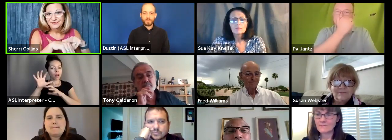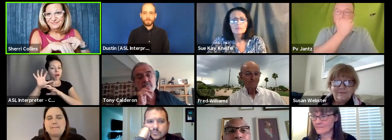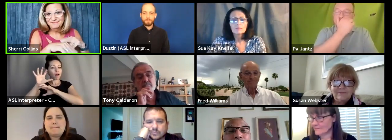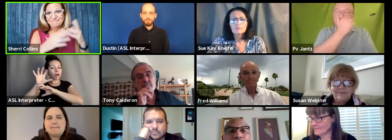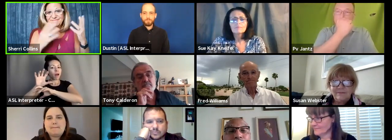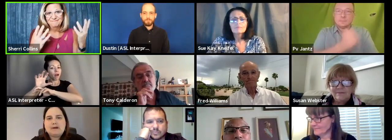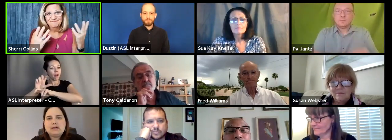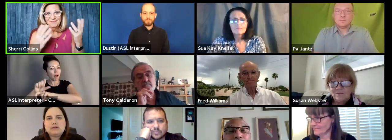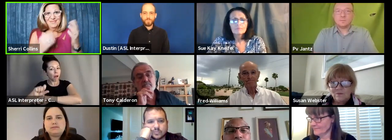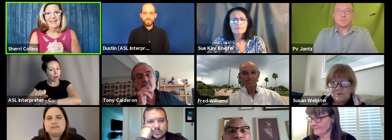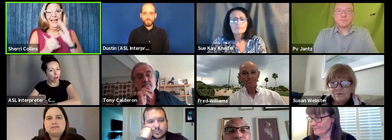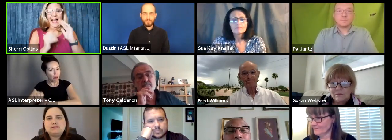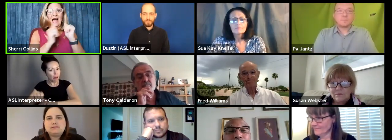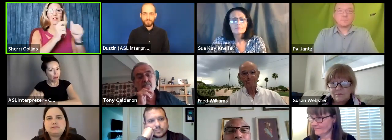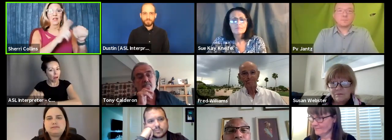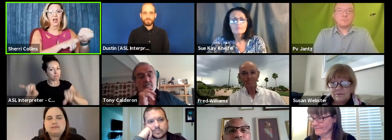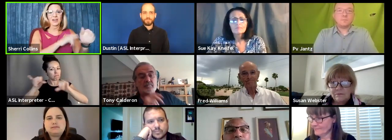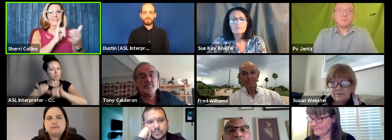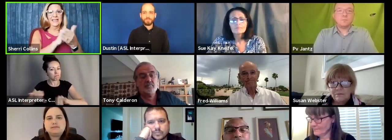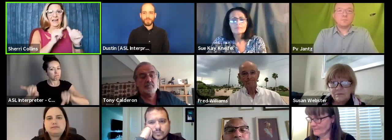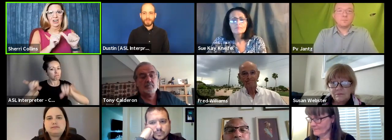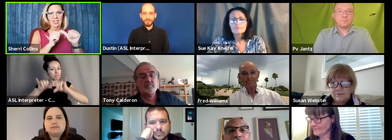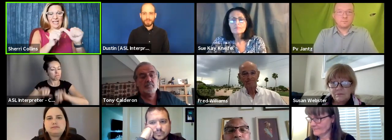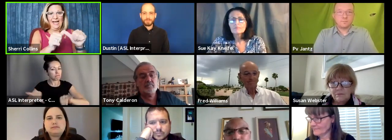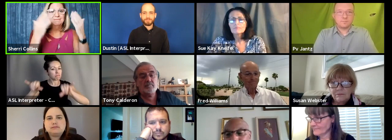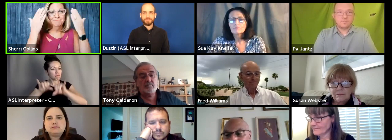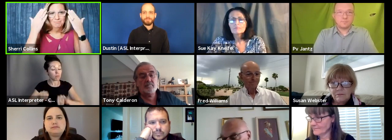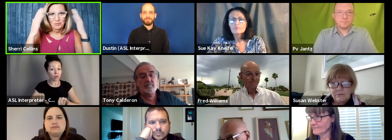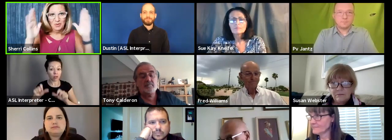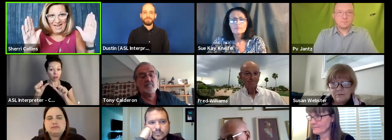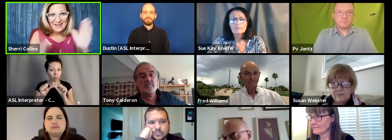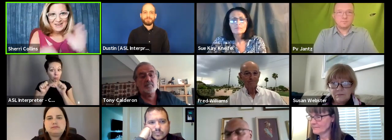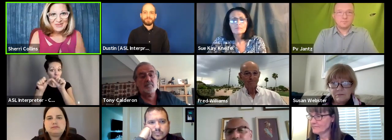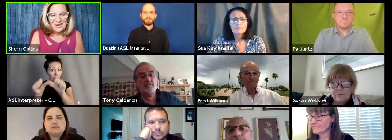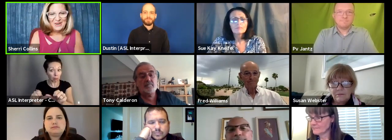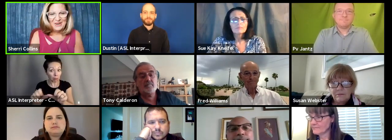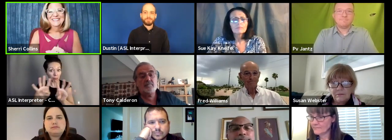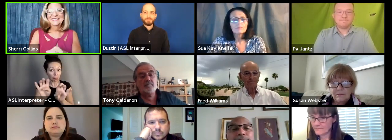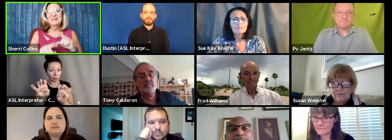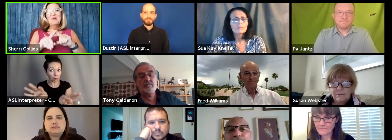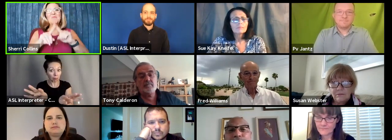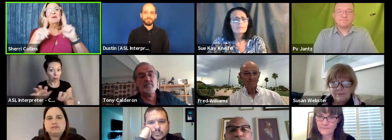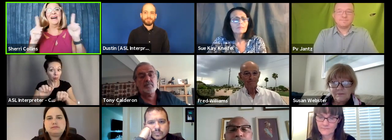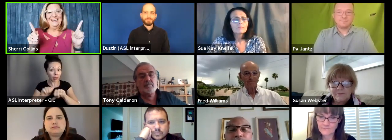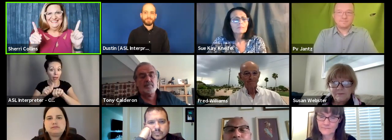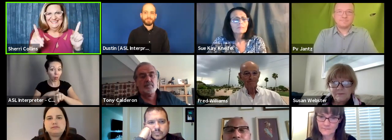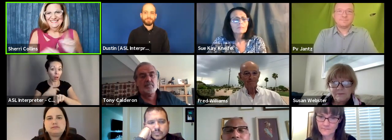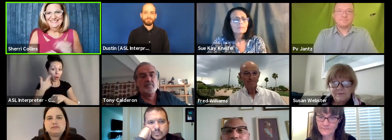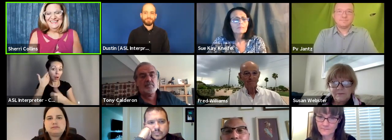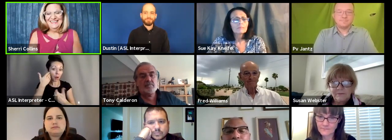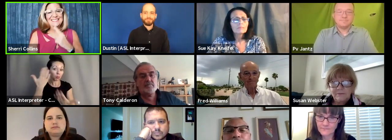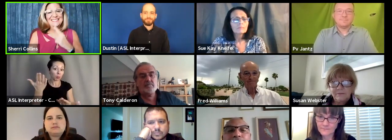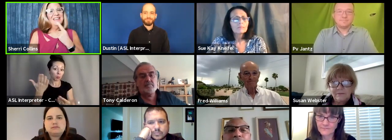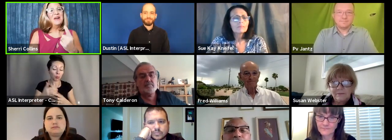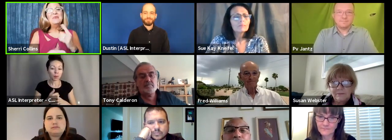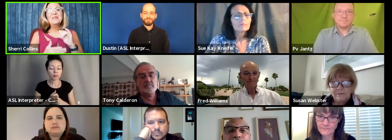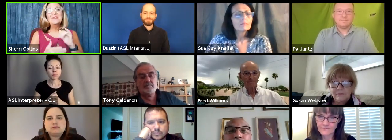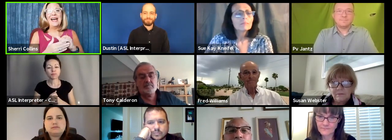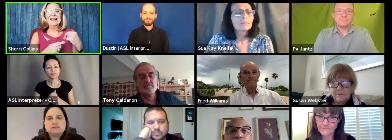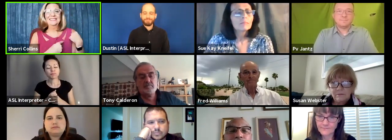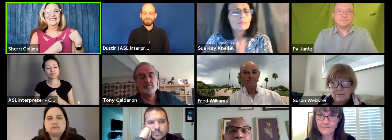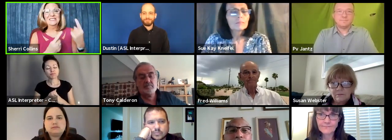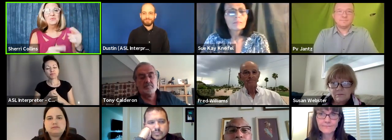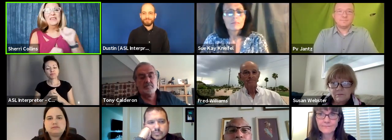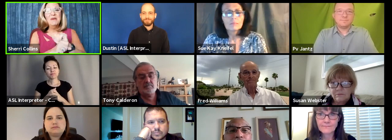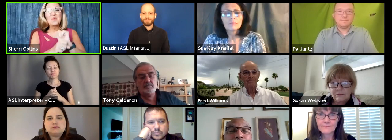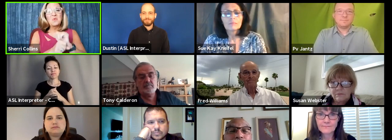normal. How long is that going to last? I don't know. But I can tell you